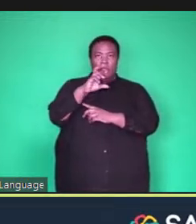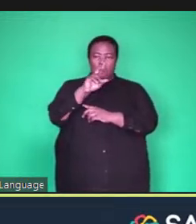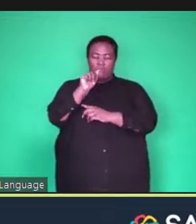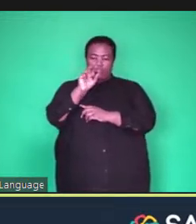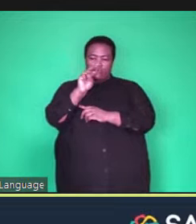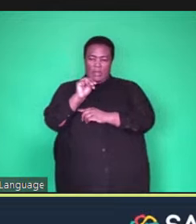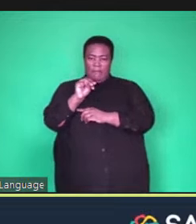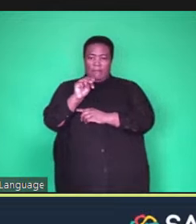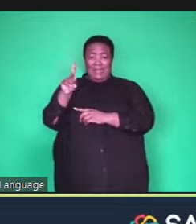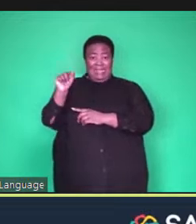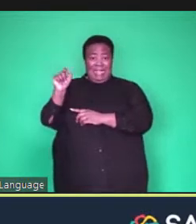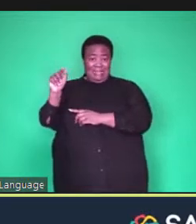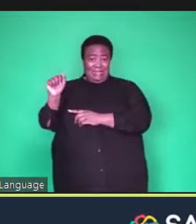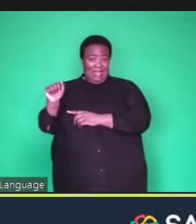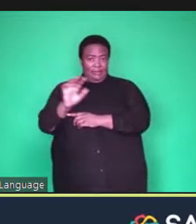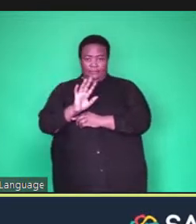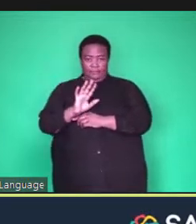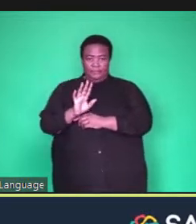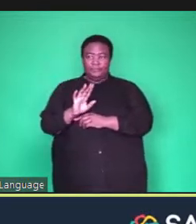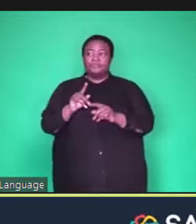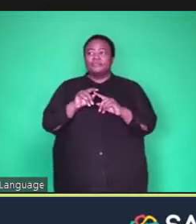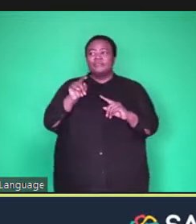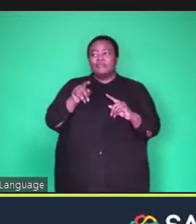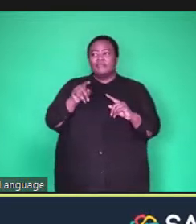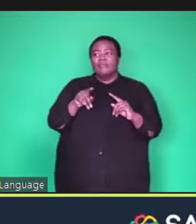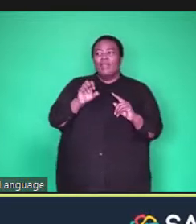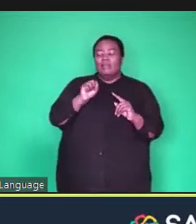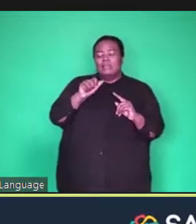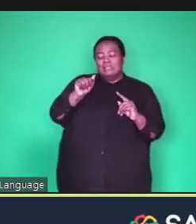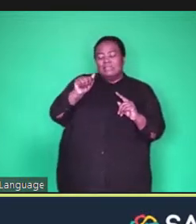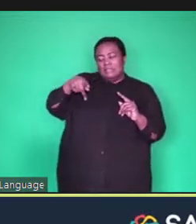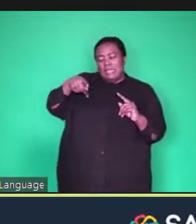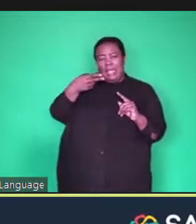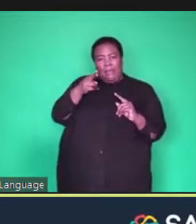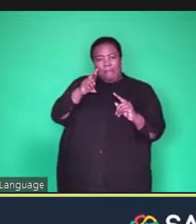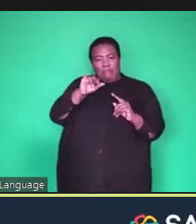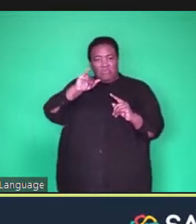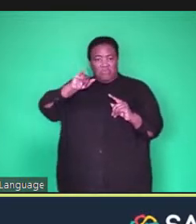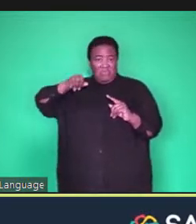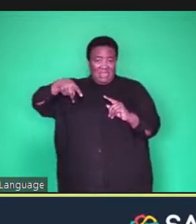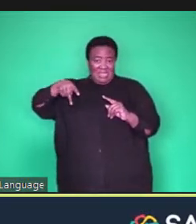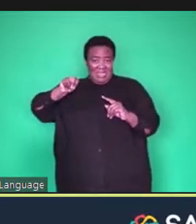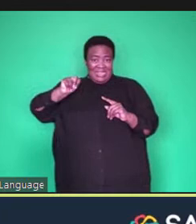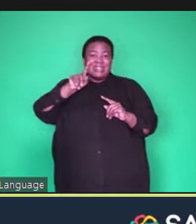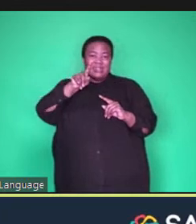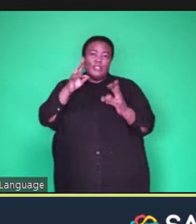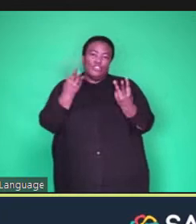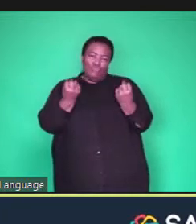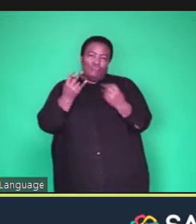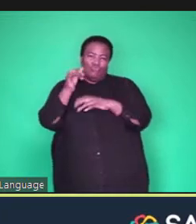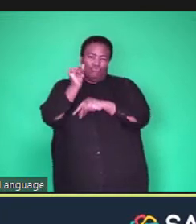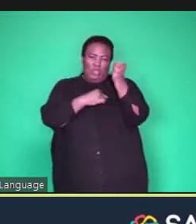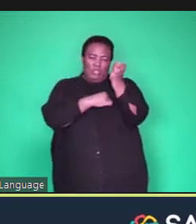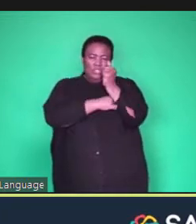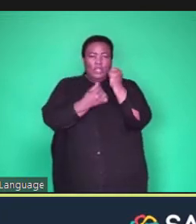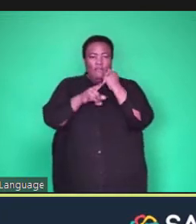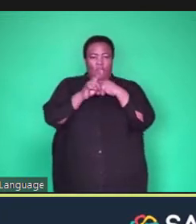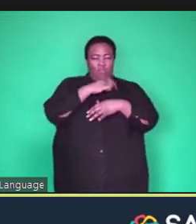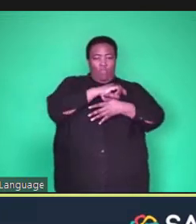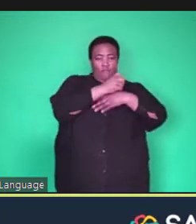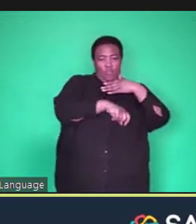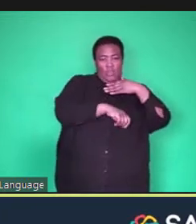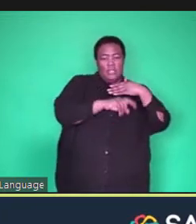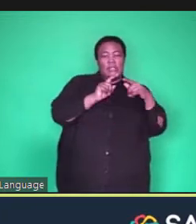Then SAPRIN is a relatively new structure for this kind of conference. And I'm looking forward to showing you the results of